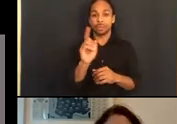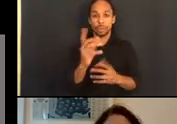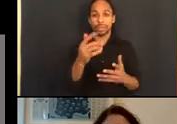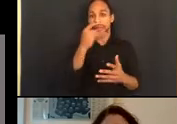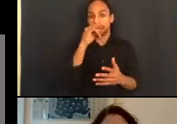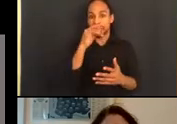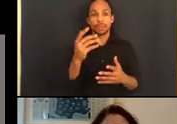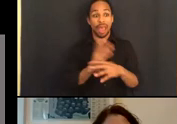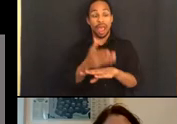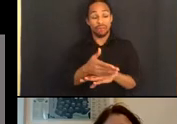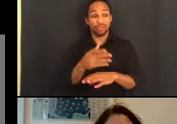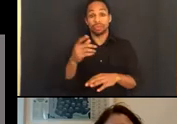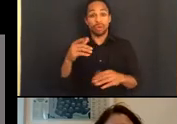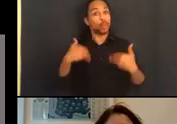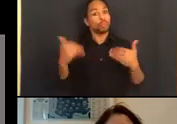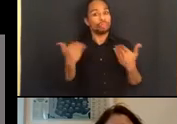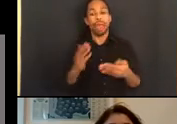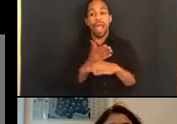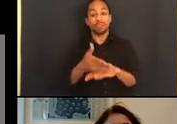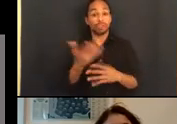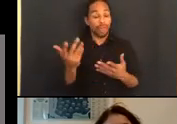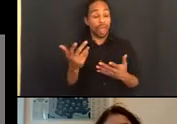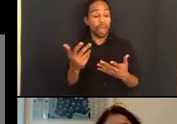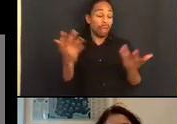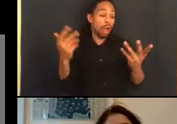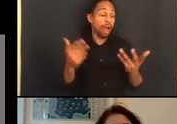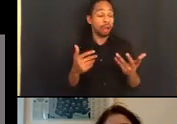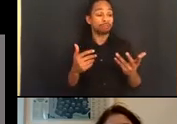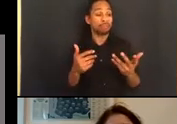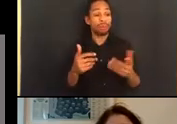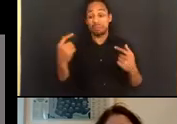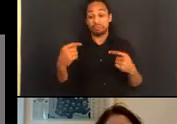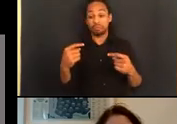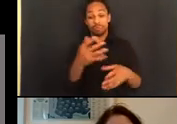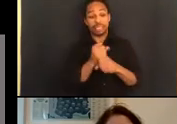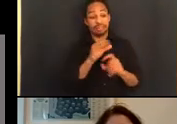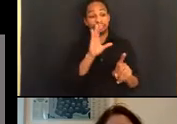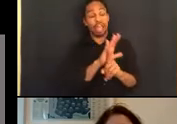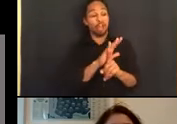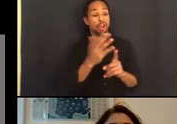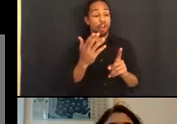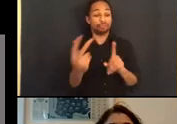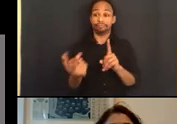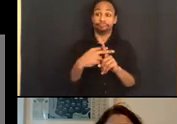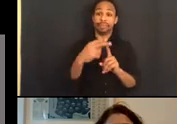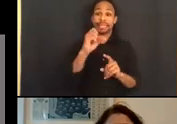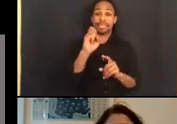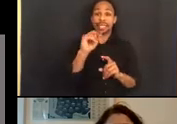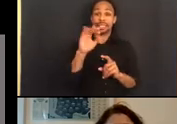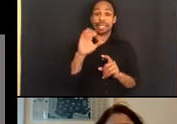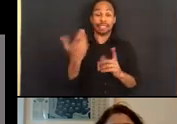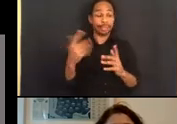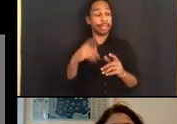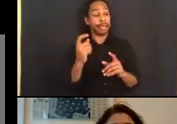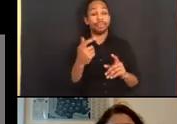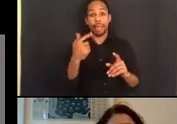sentenced, in the way that we talk about it. To look around the state of California, on any given day, there are